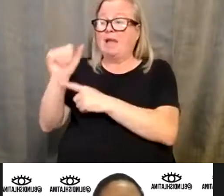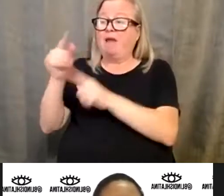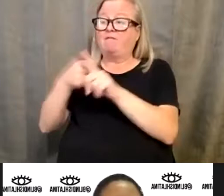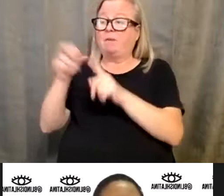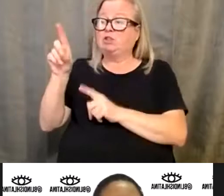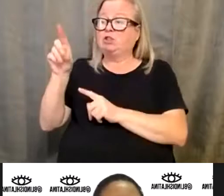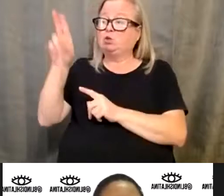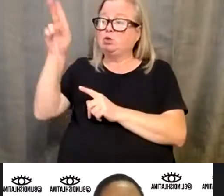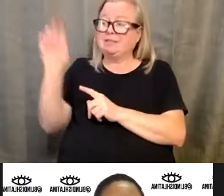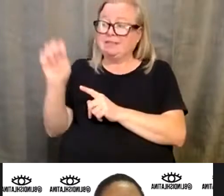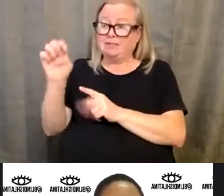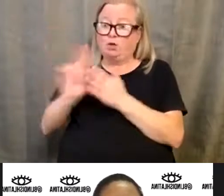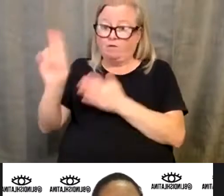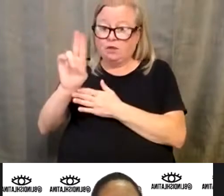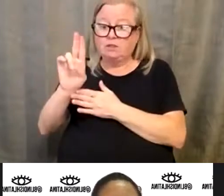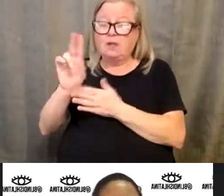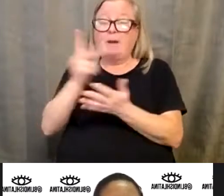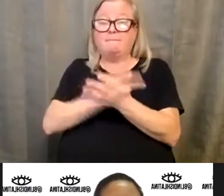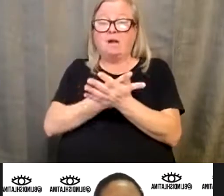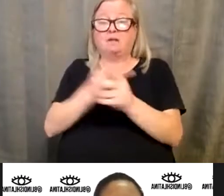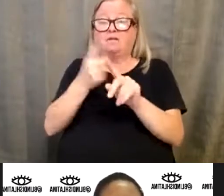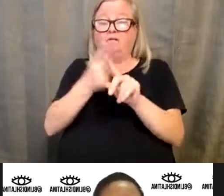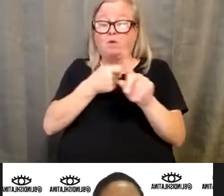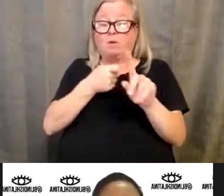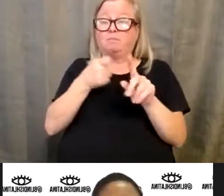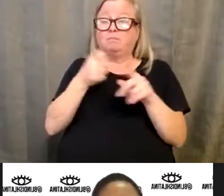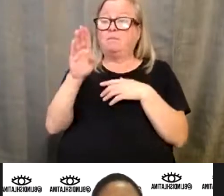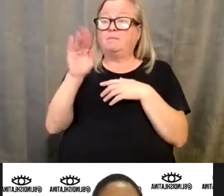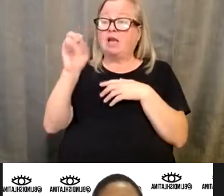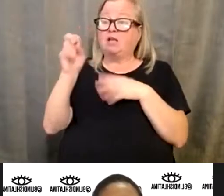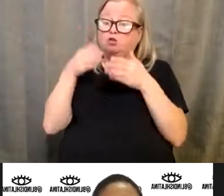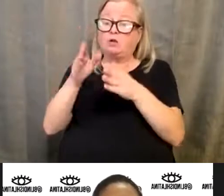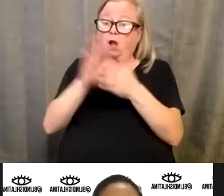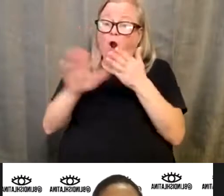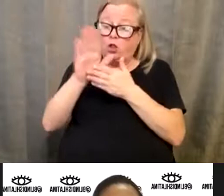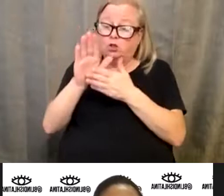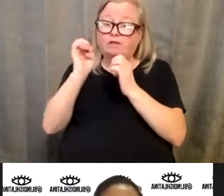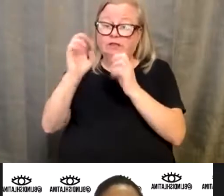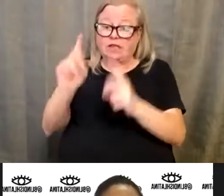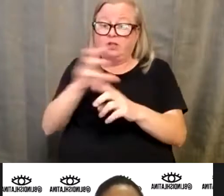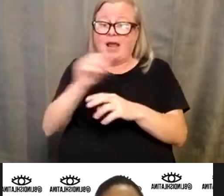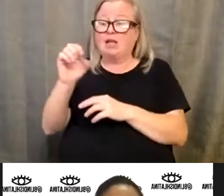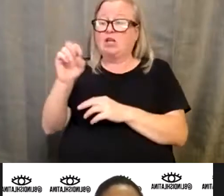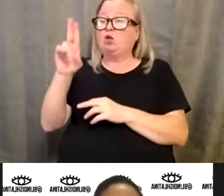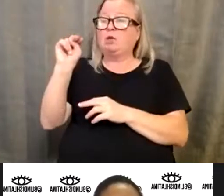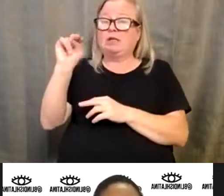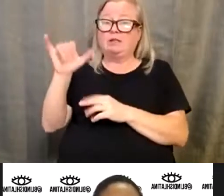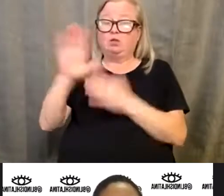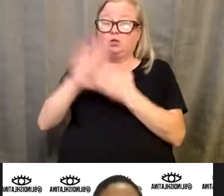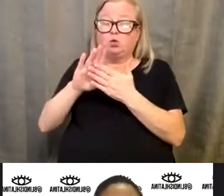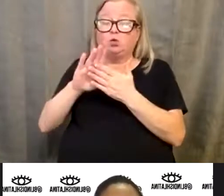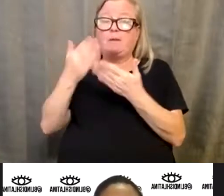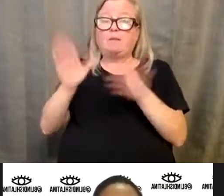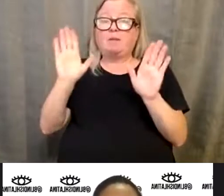her master's in education from Bank Street College of Education, and her MPH from CUNY School of Public Health at